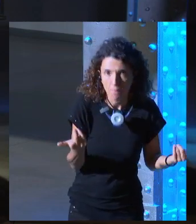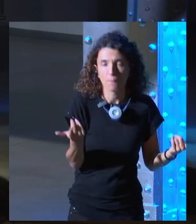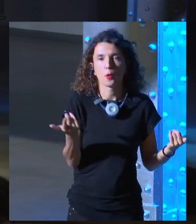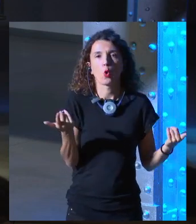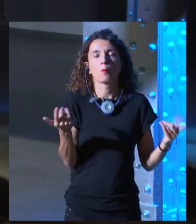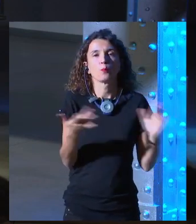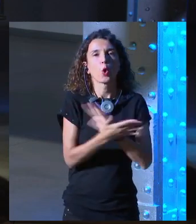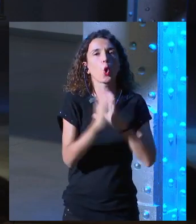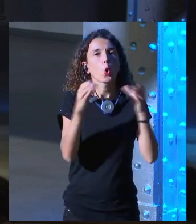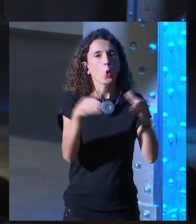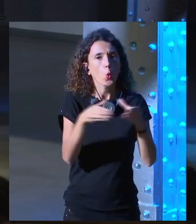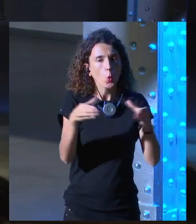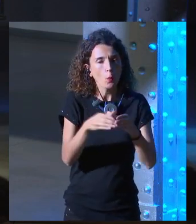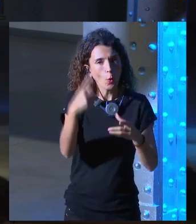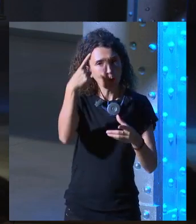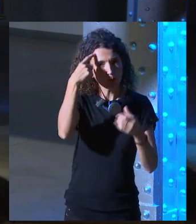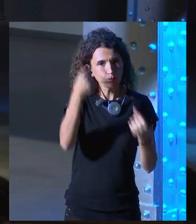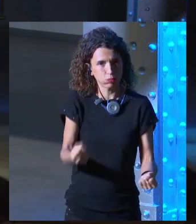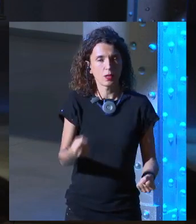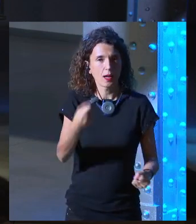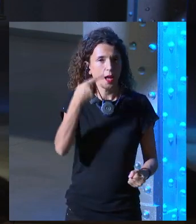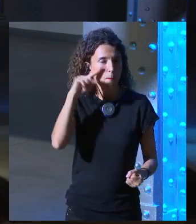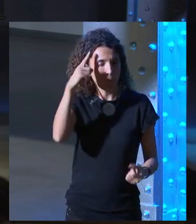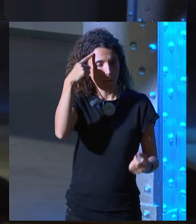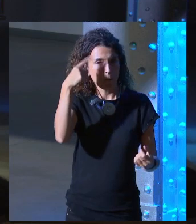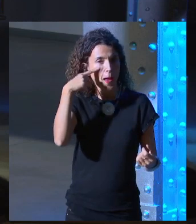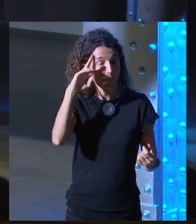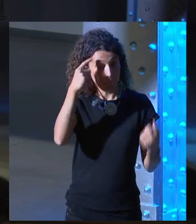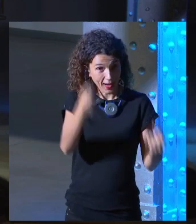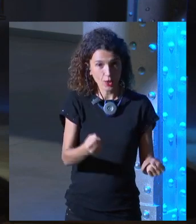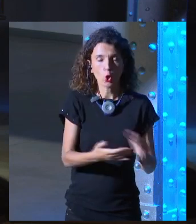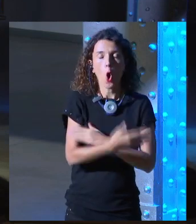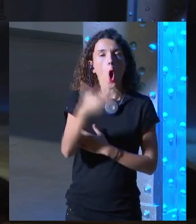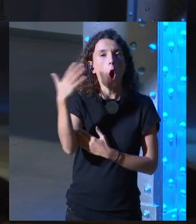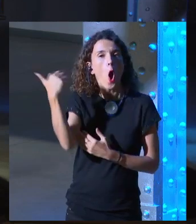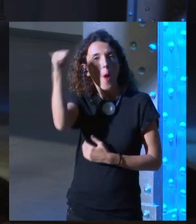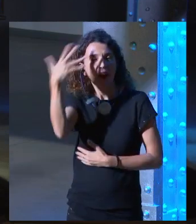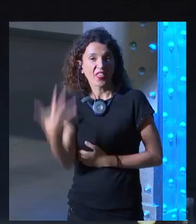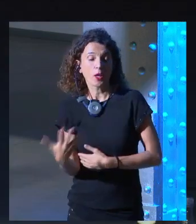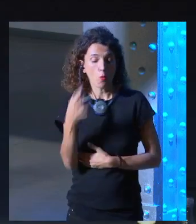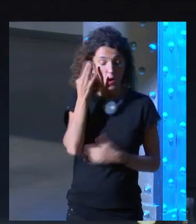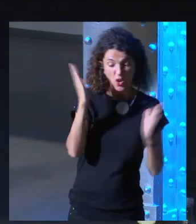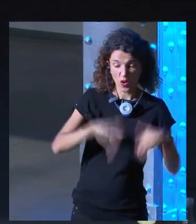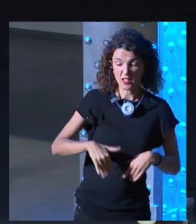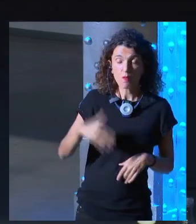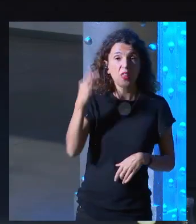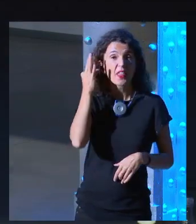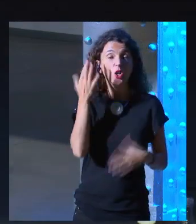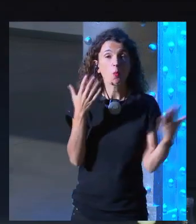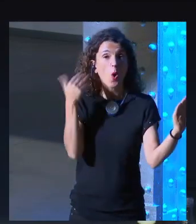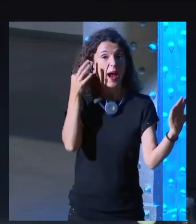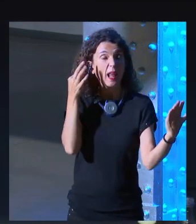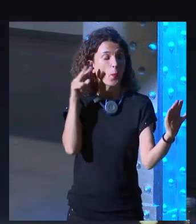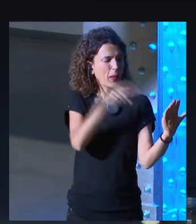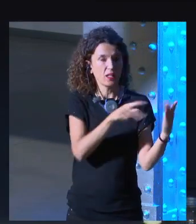nobody worries, and if it's 5 women on it, everybody thinks, oh no, the feminists have taken over, what shall we do? There's